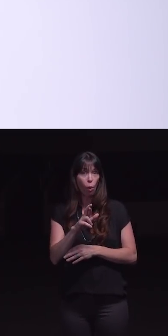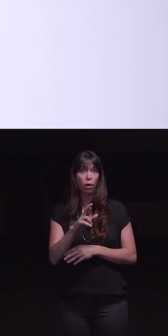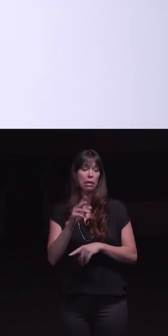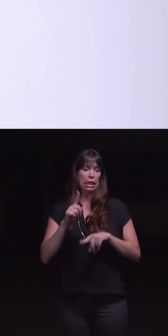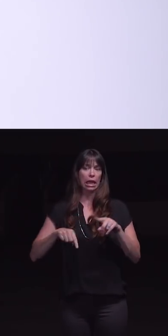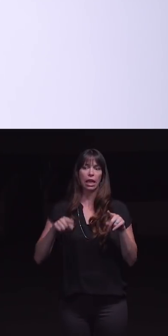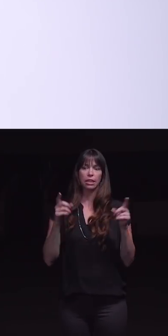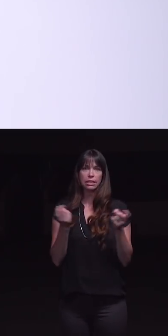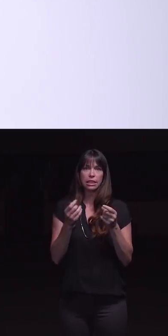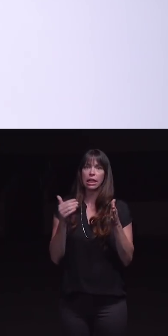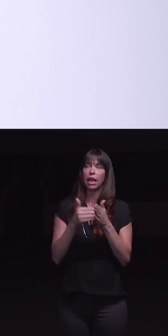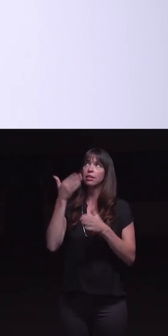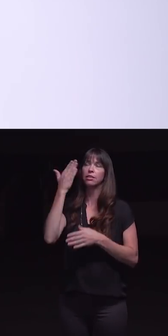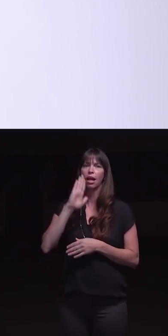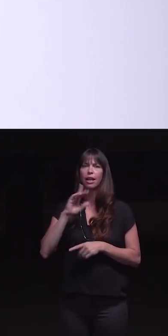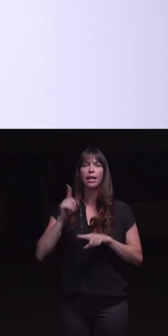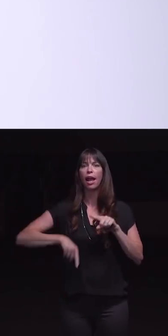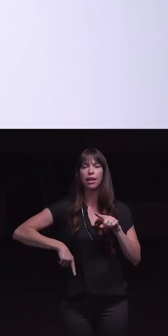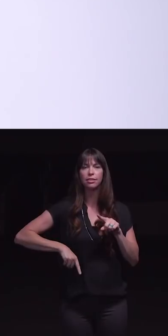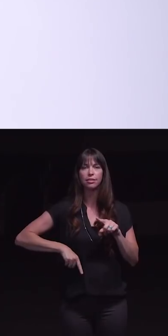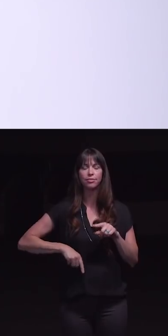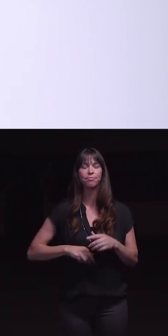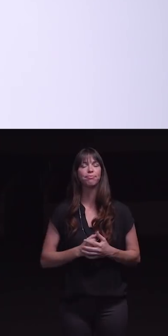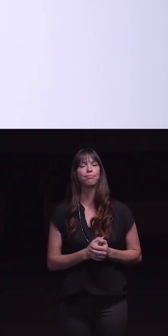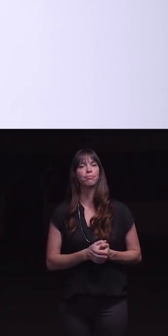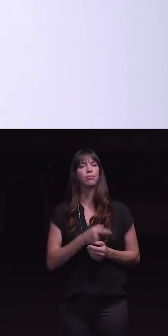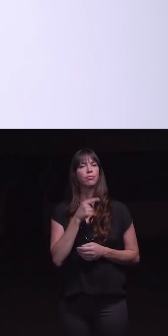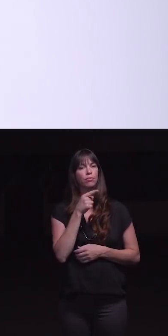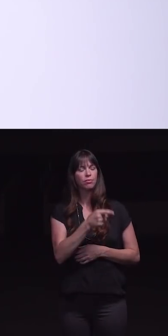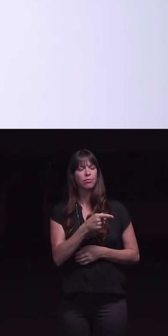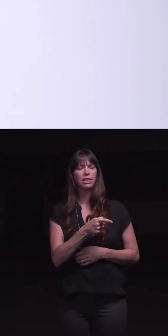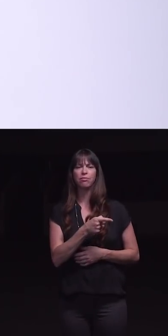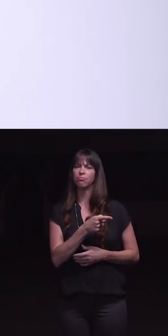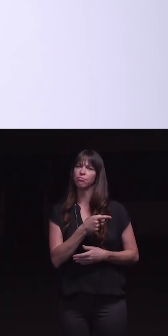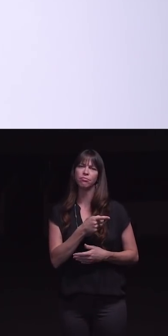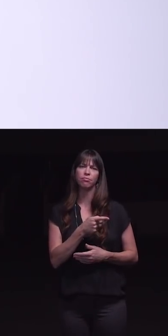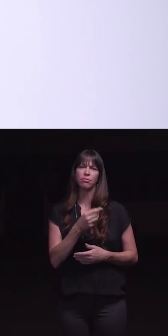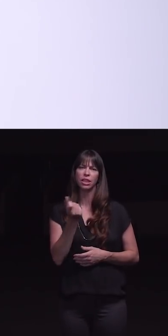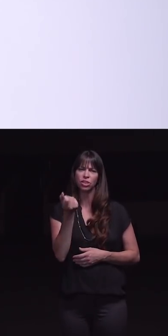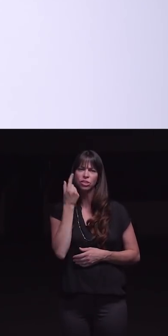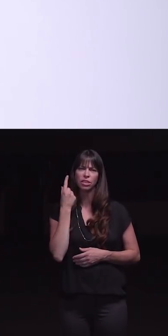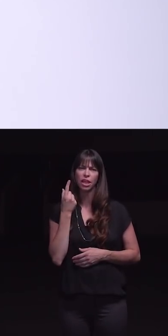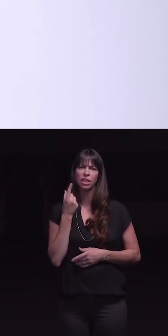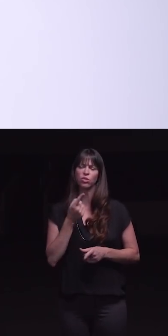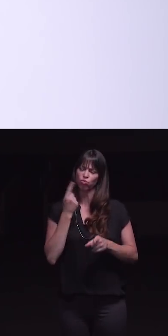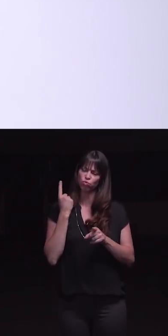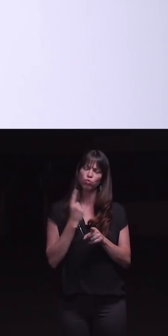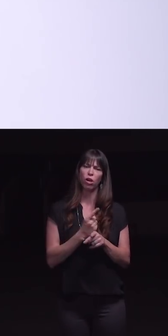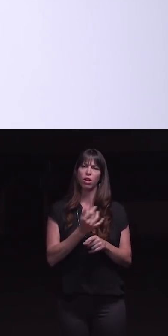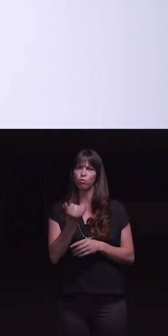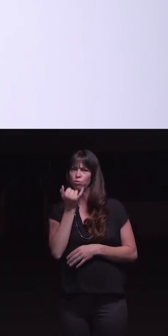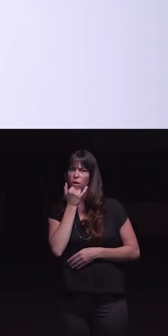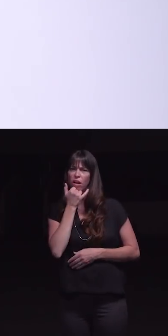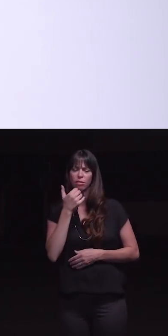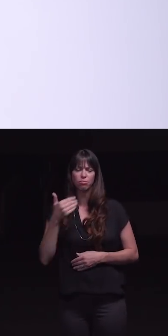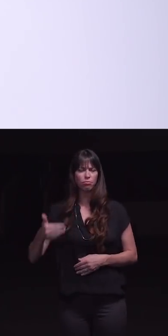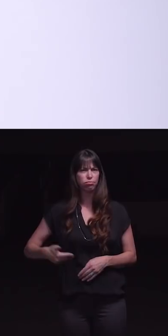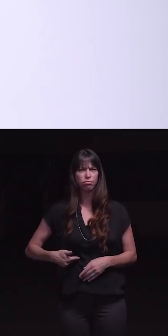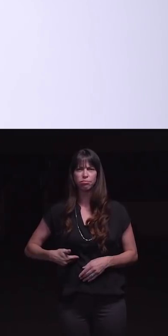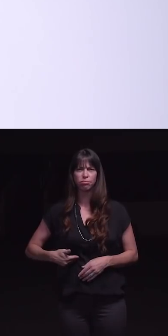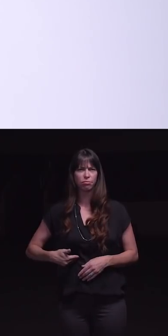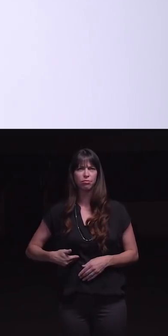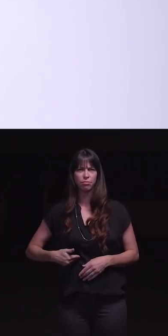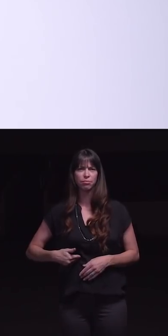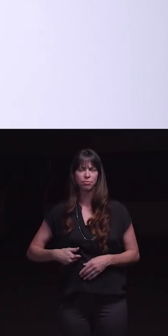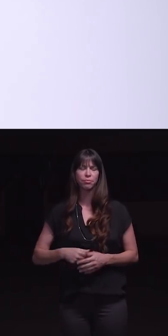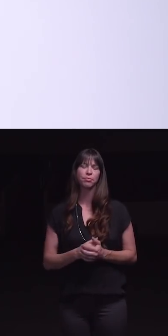my God? He somehow has a moral core that points true north to his